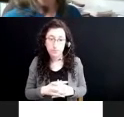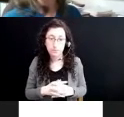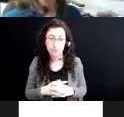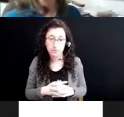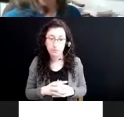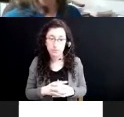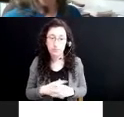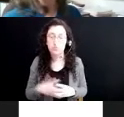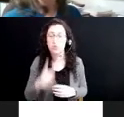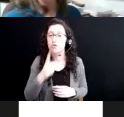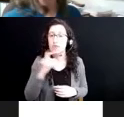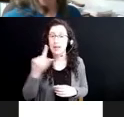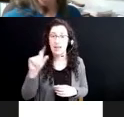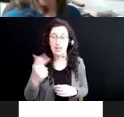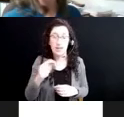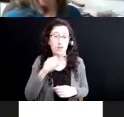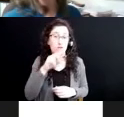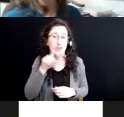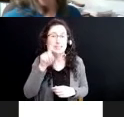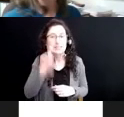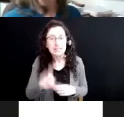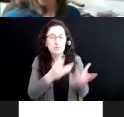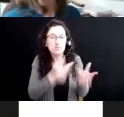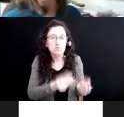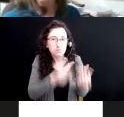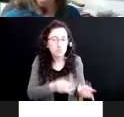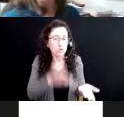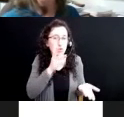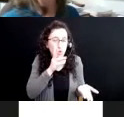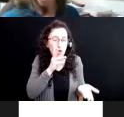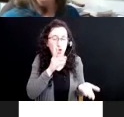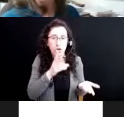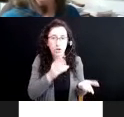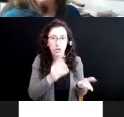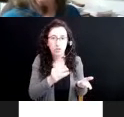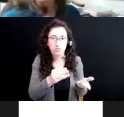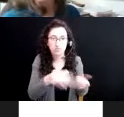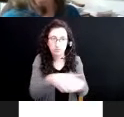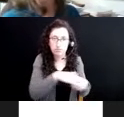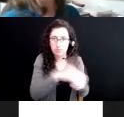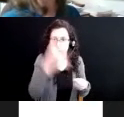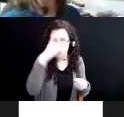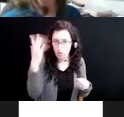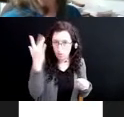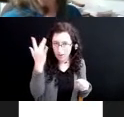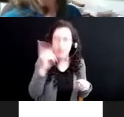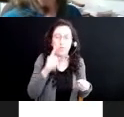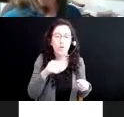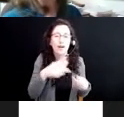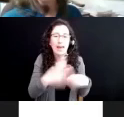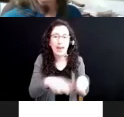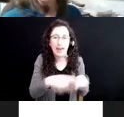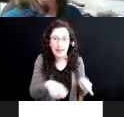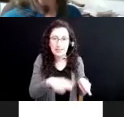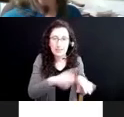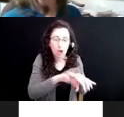Red-legged frogs need aquatic habitat for egg laying. The top photo shows